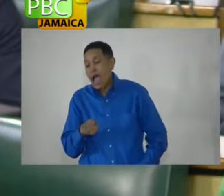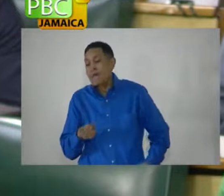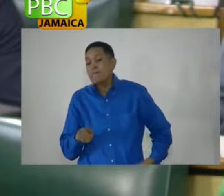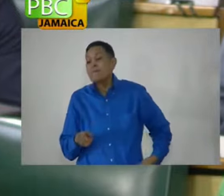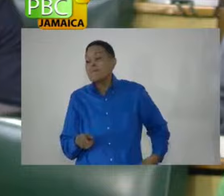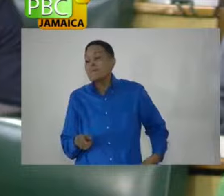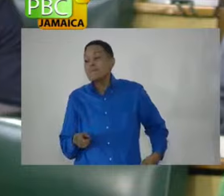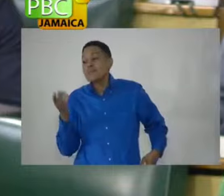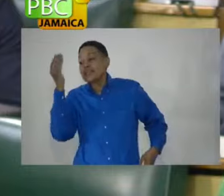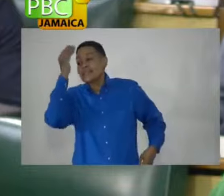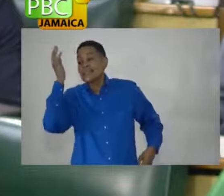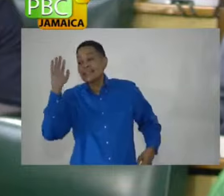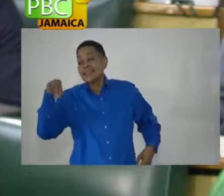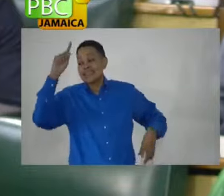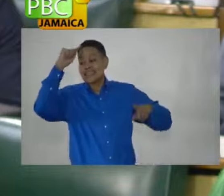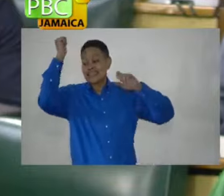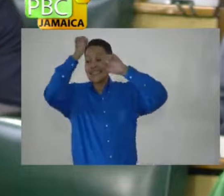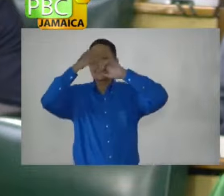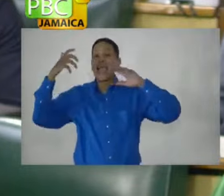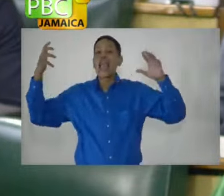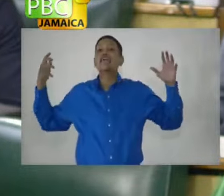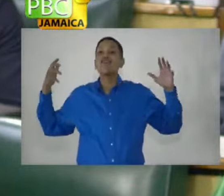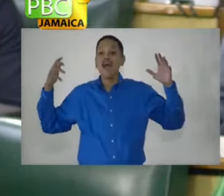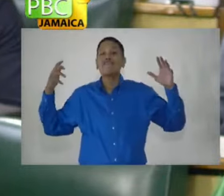is telegraphing